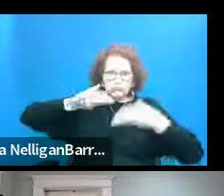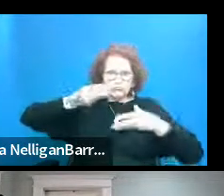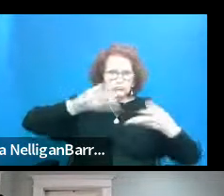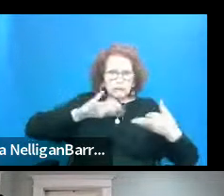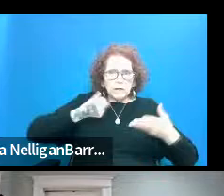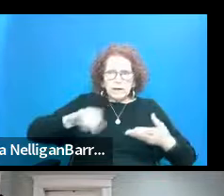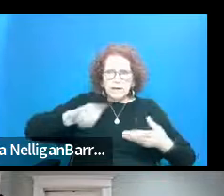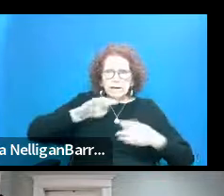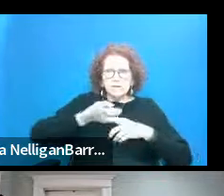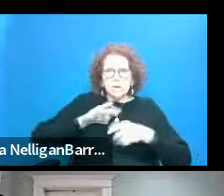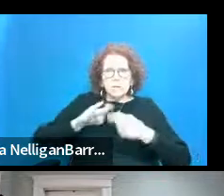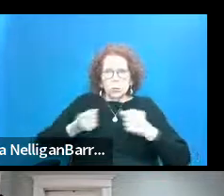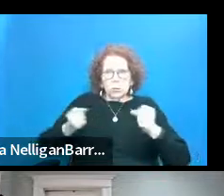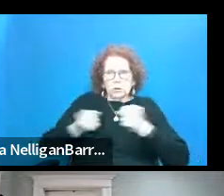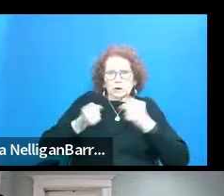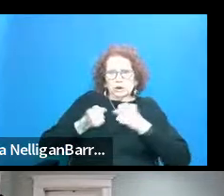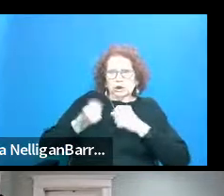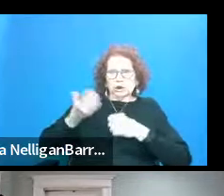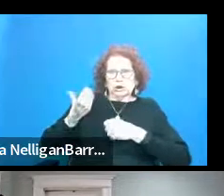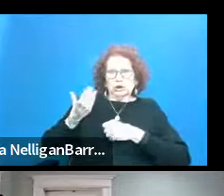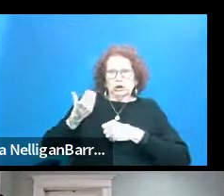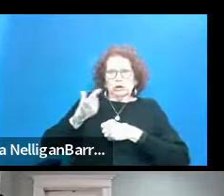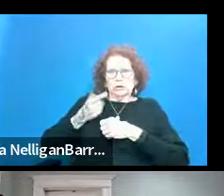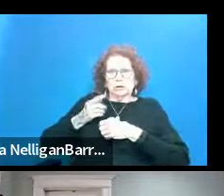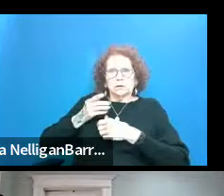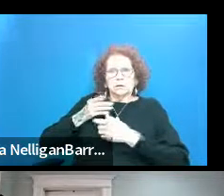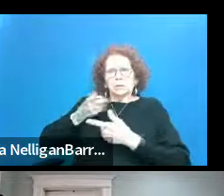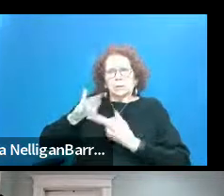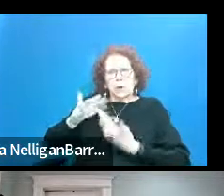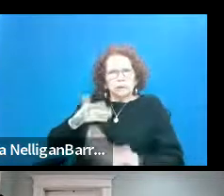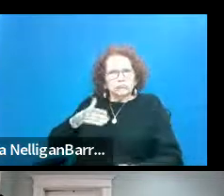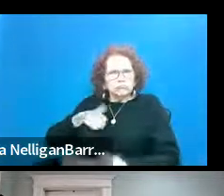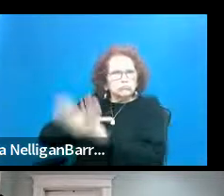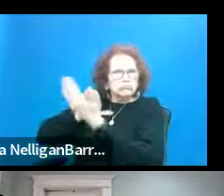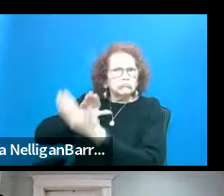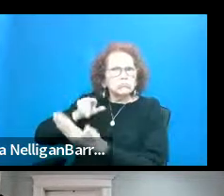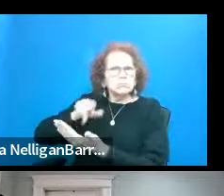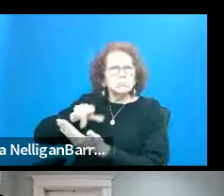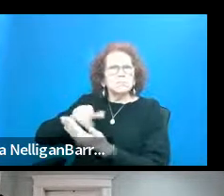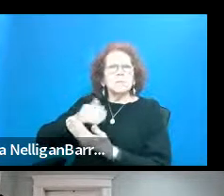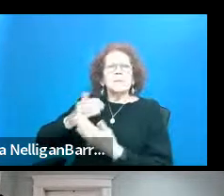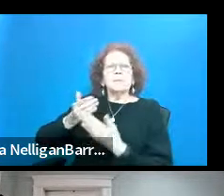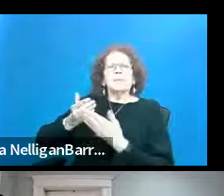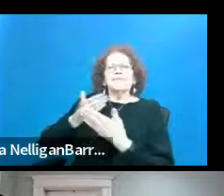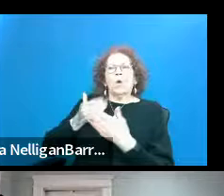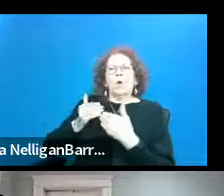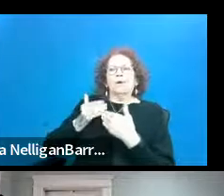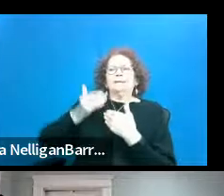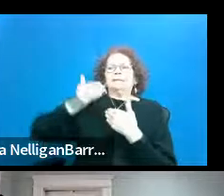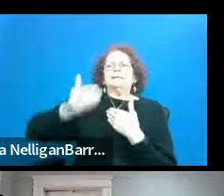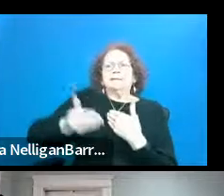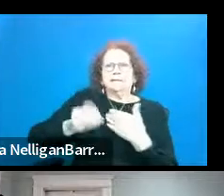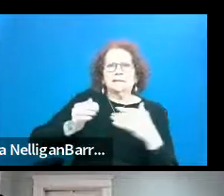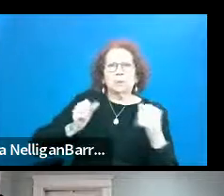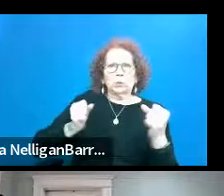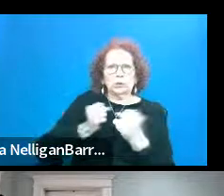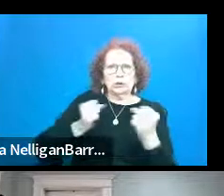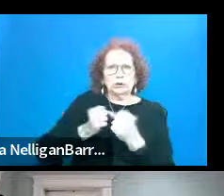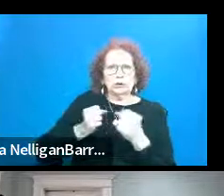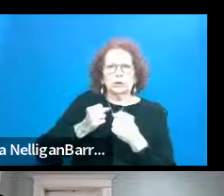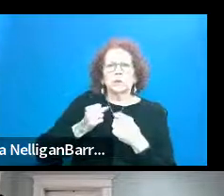we may need to be addressed before the next winter comes, I would like to be more proactive about that. Sure. It definitely got